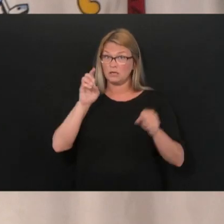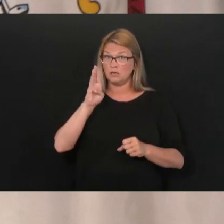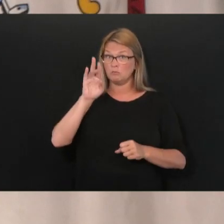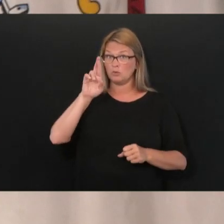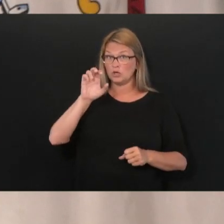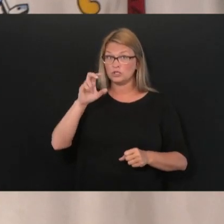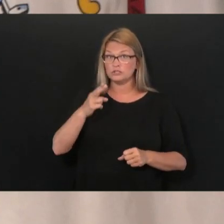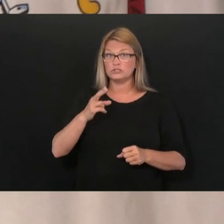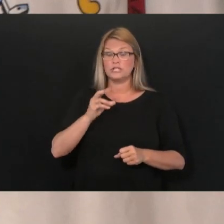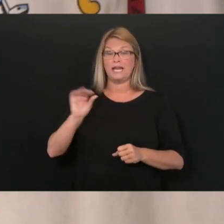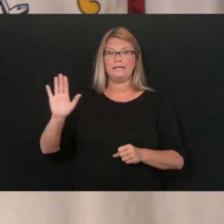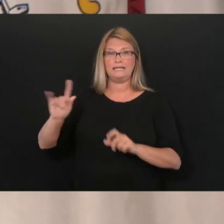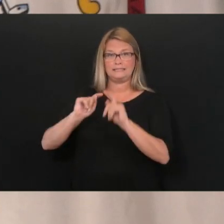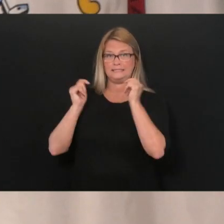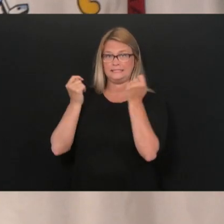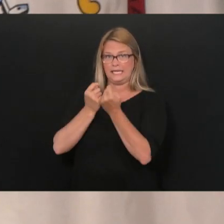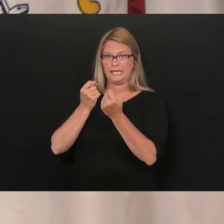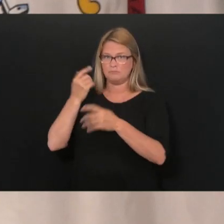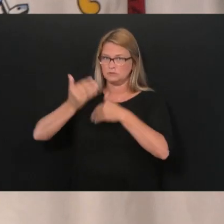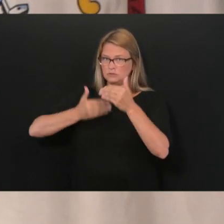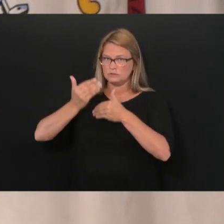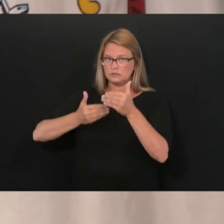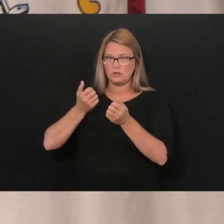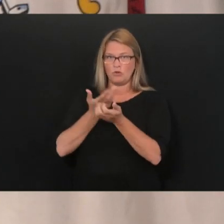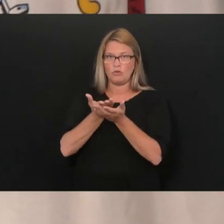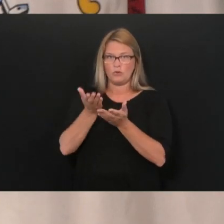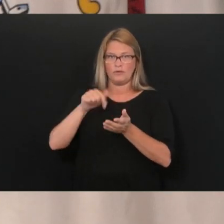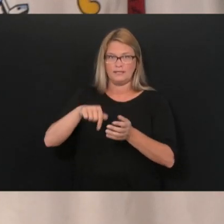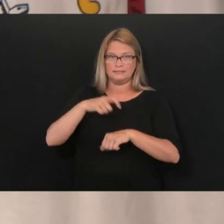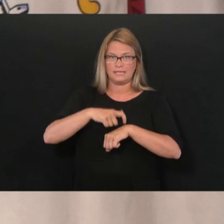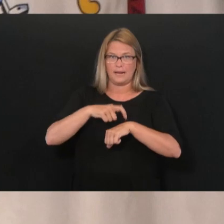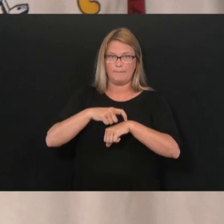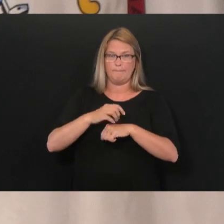have done to work on this, because this is such a